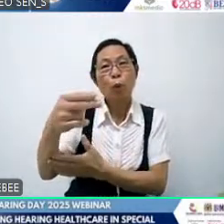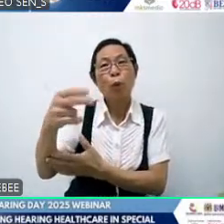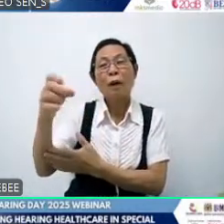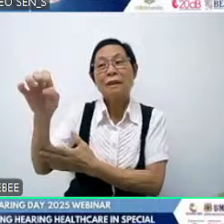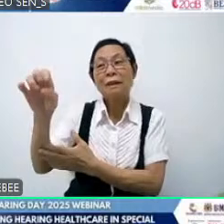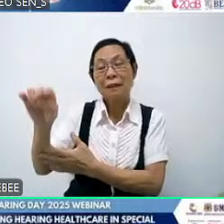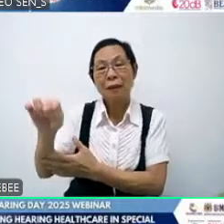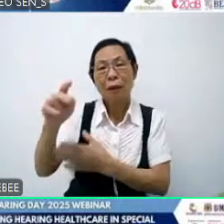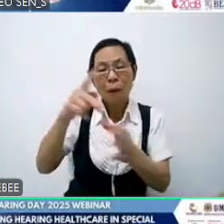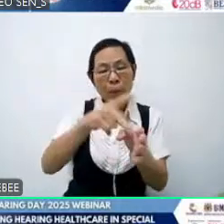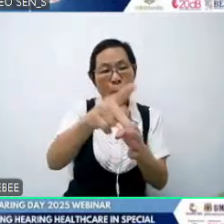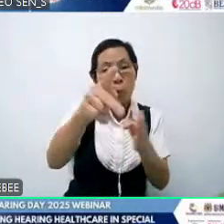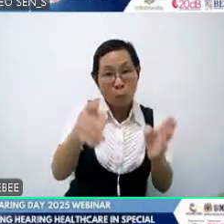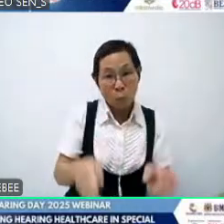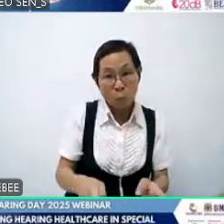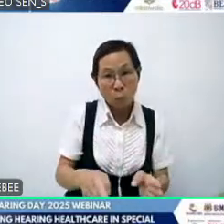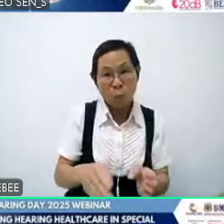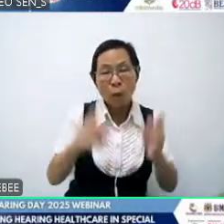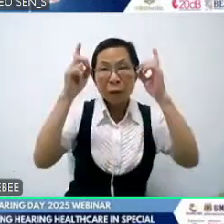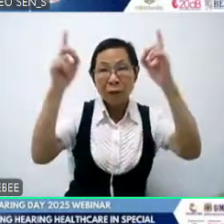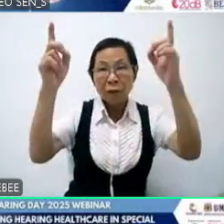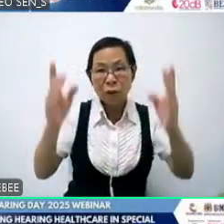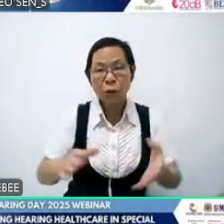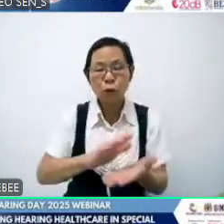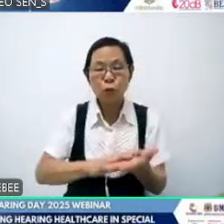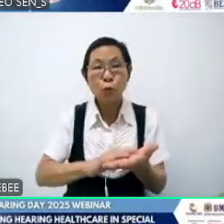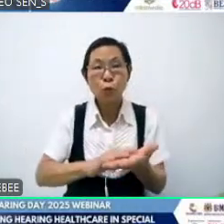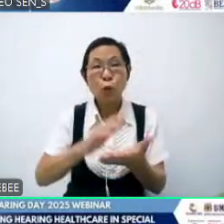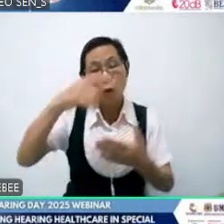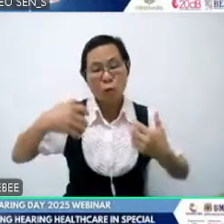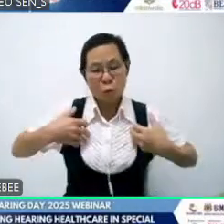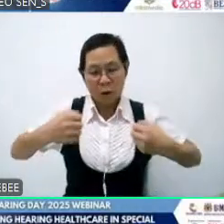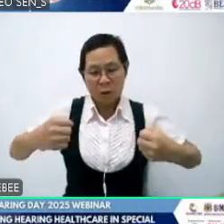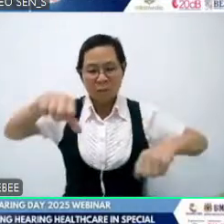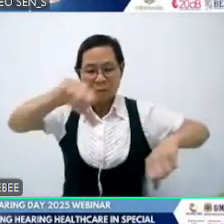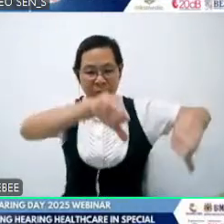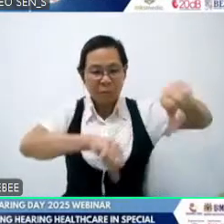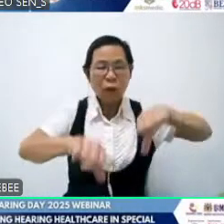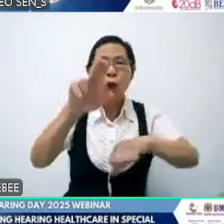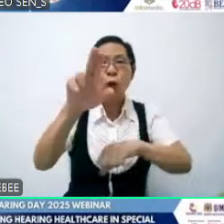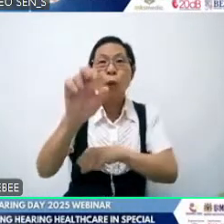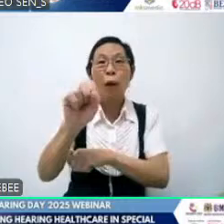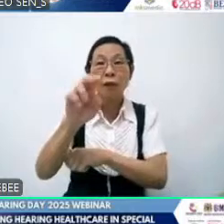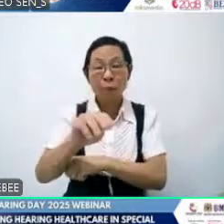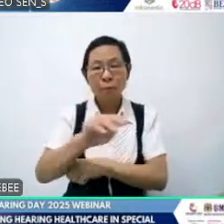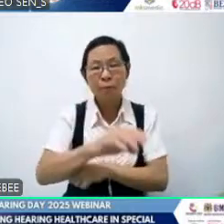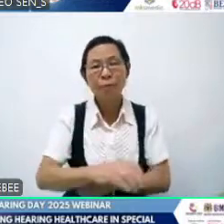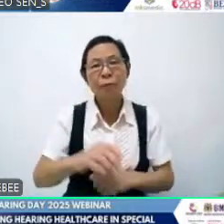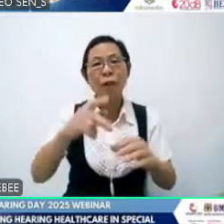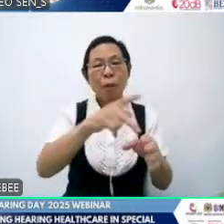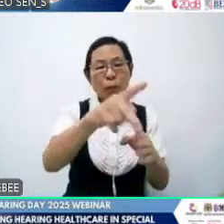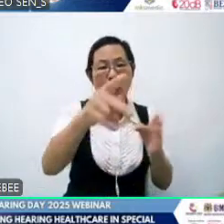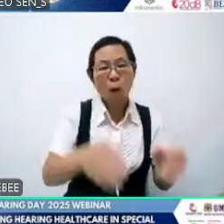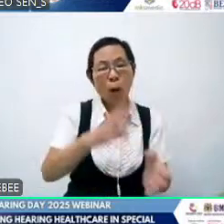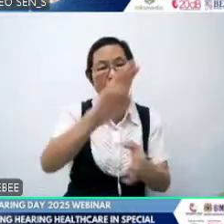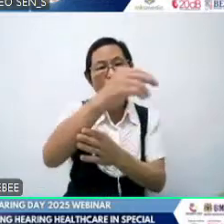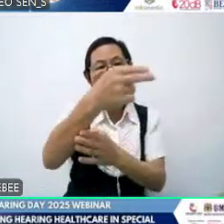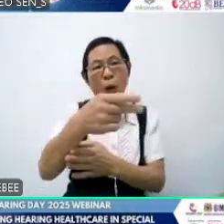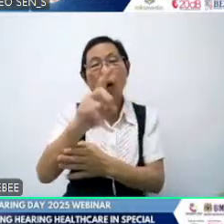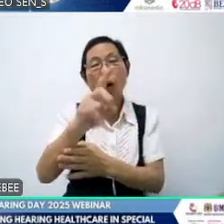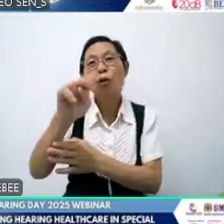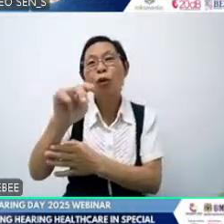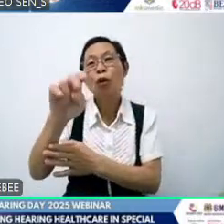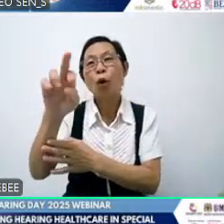Ishak, Dean of School of Health Science, University Science Malaysia, Professor Dr. Muhammad Normani